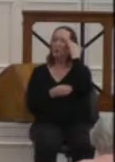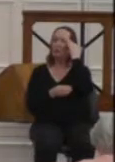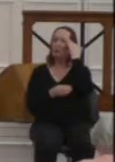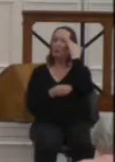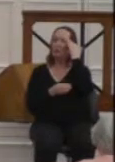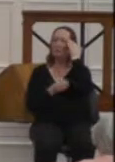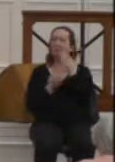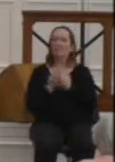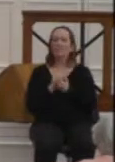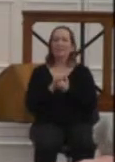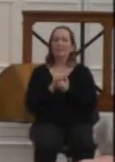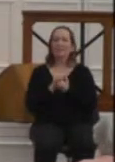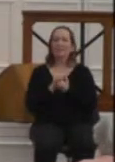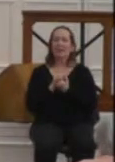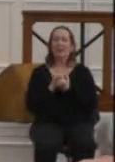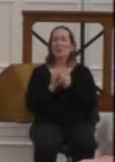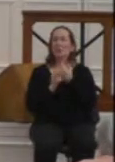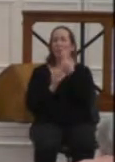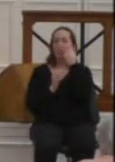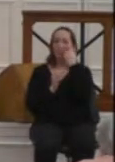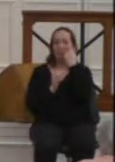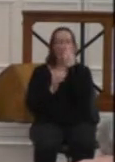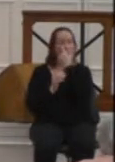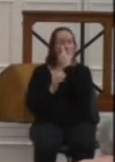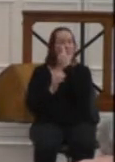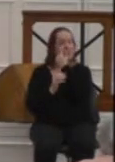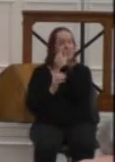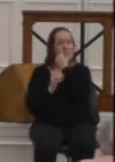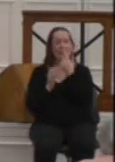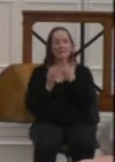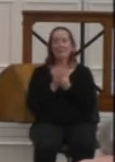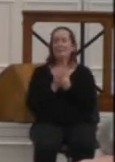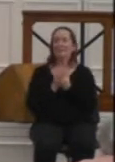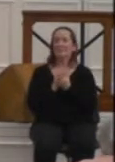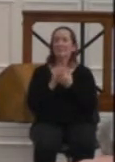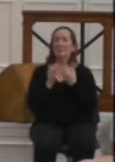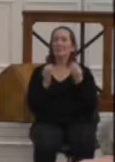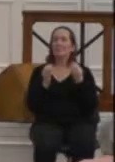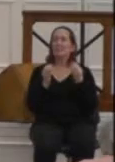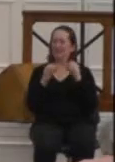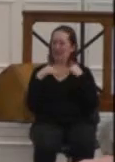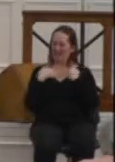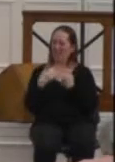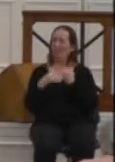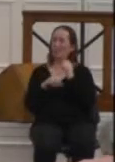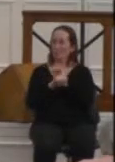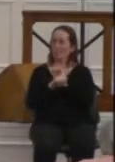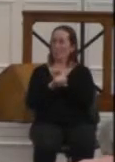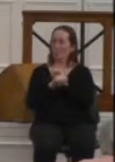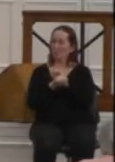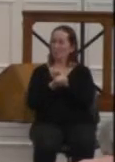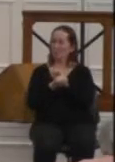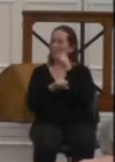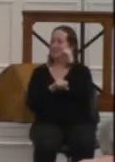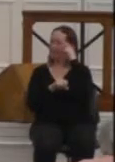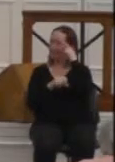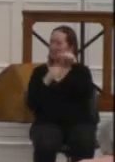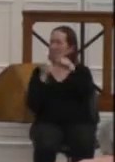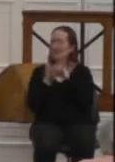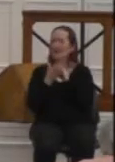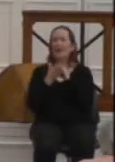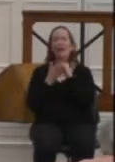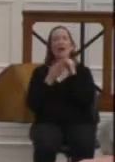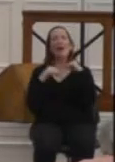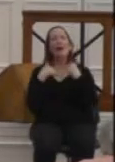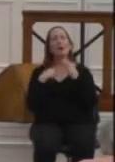eye? I mean, have you ever stopped to think about the complexity of how your eye works? Do you realize that the vision that you